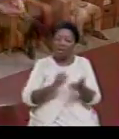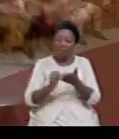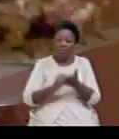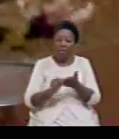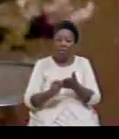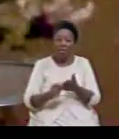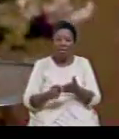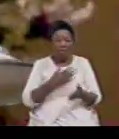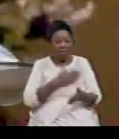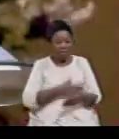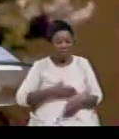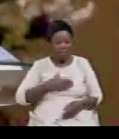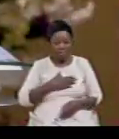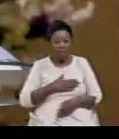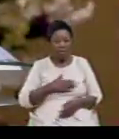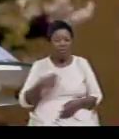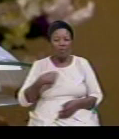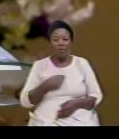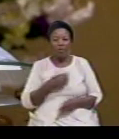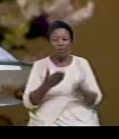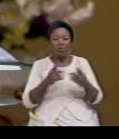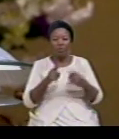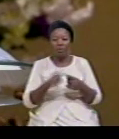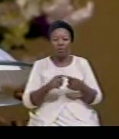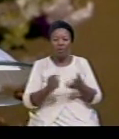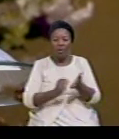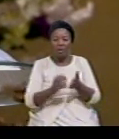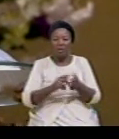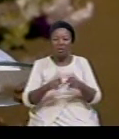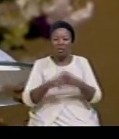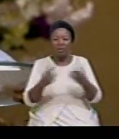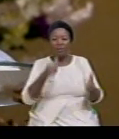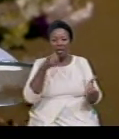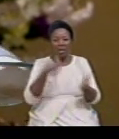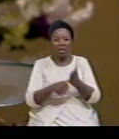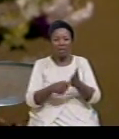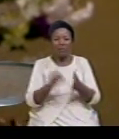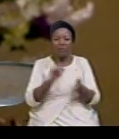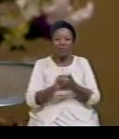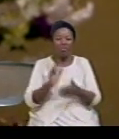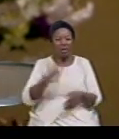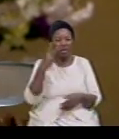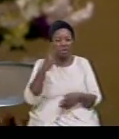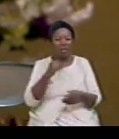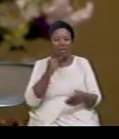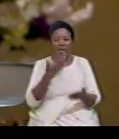want you to fill them in capital letters, very legibly.